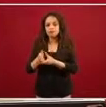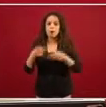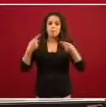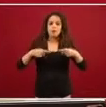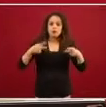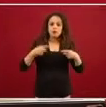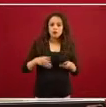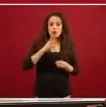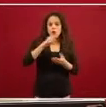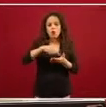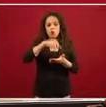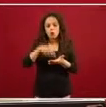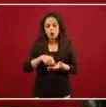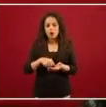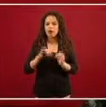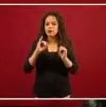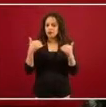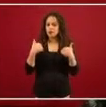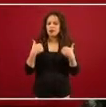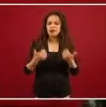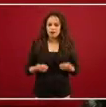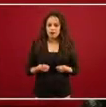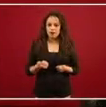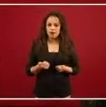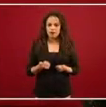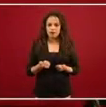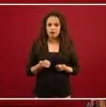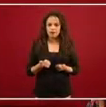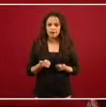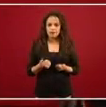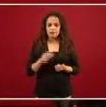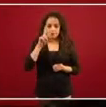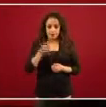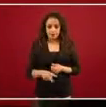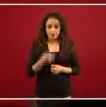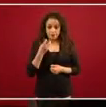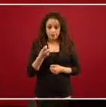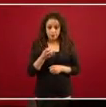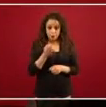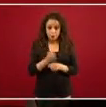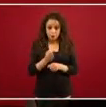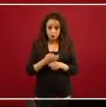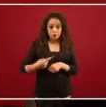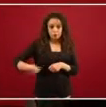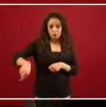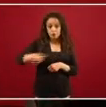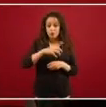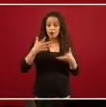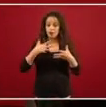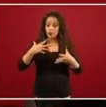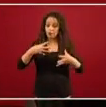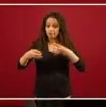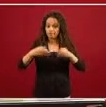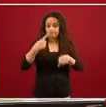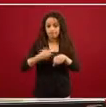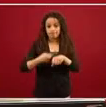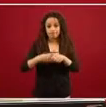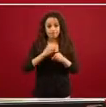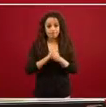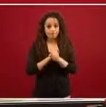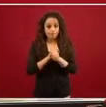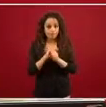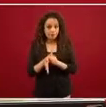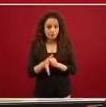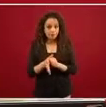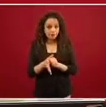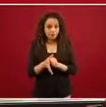commitments. We understand this. This is not a desirable situation. But if we